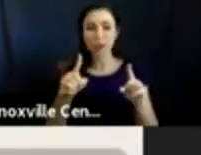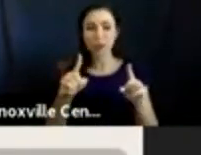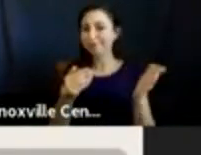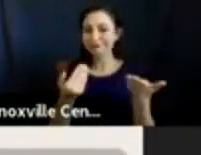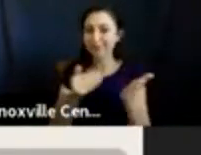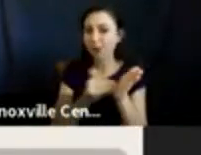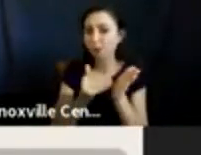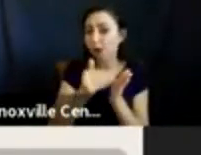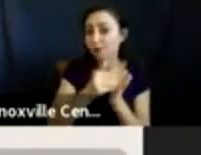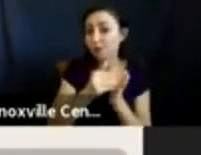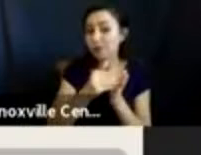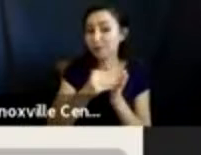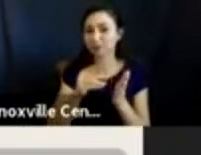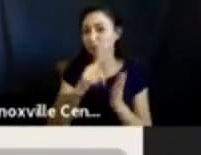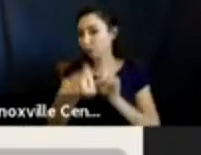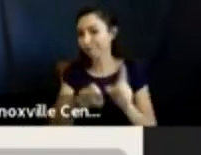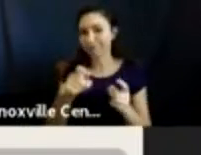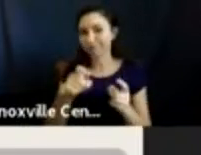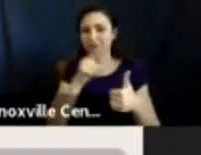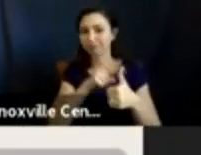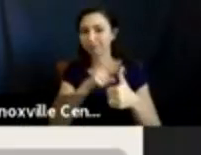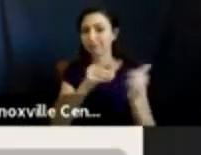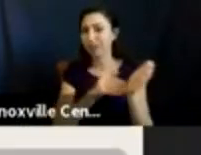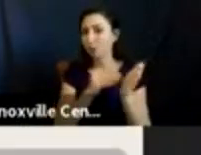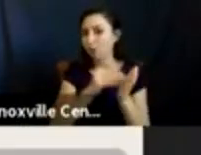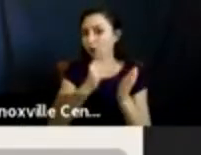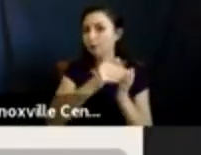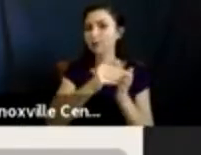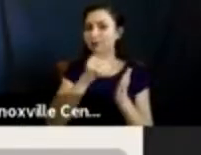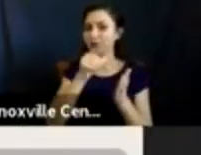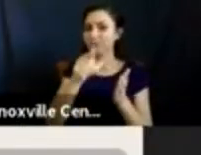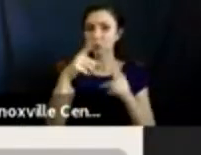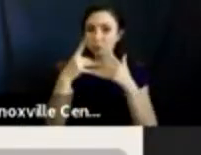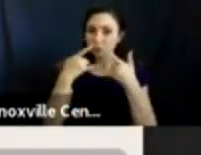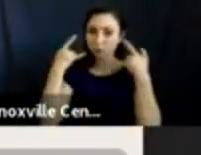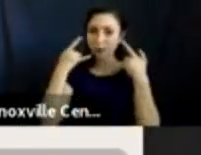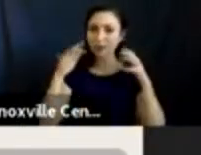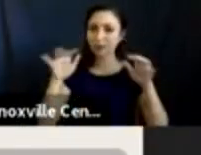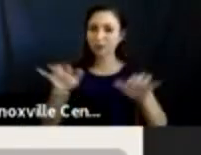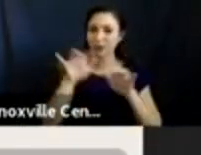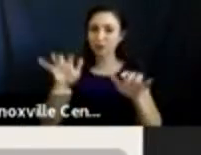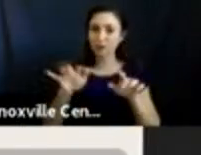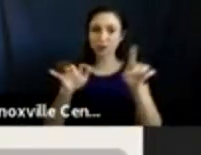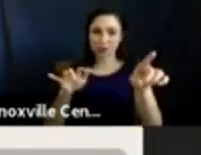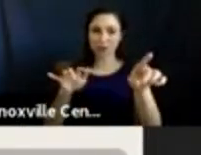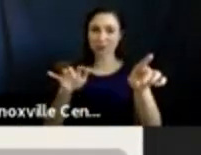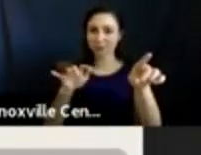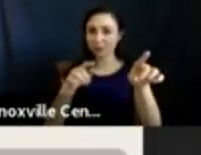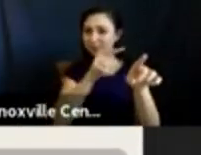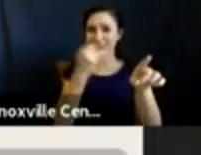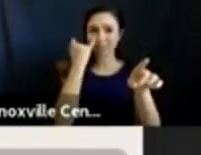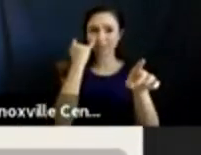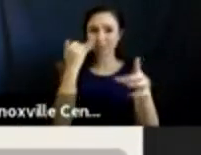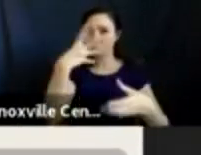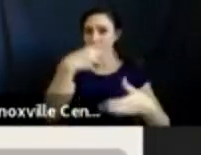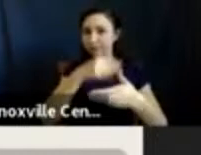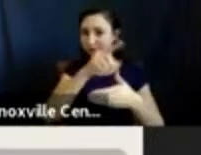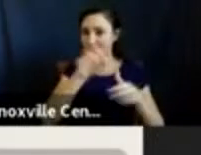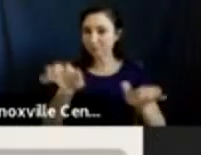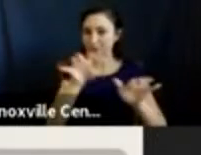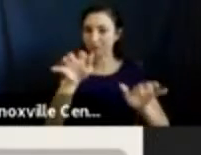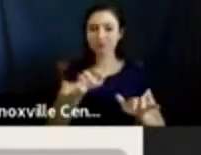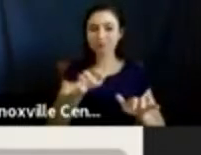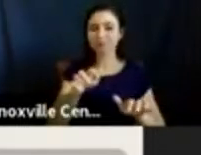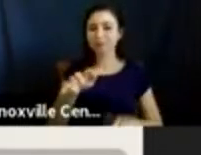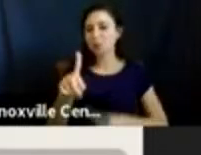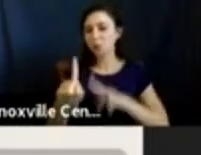wear a mask when doing each of the activities below? So we, in partnership with the Economic Recovery Group, we asked about a range